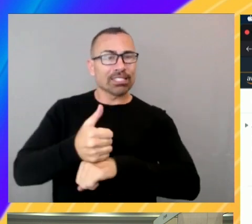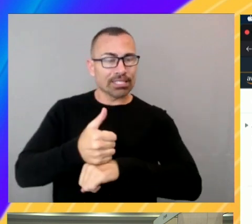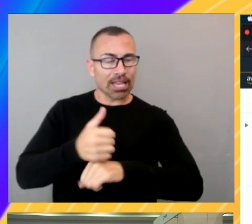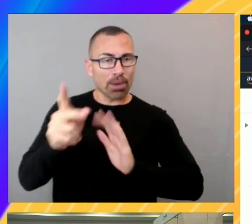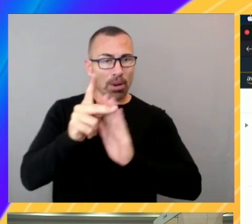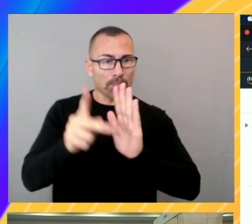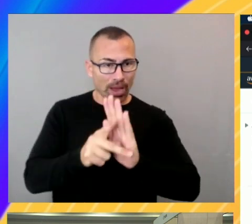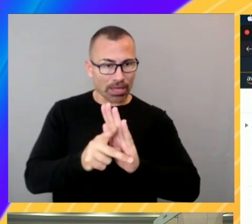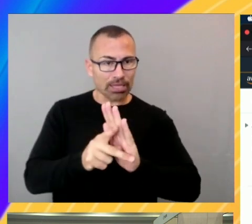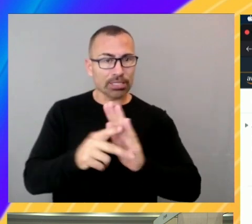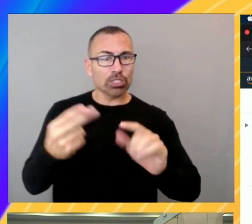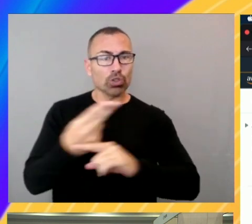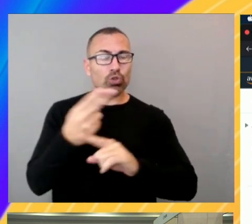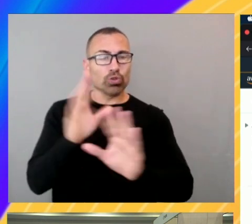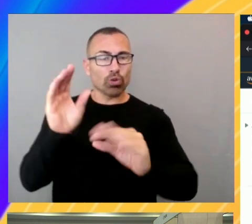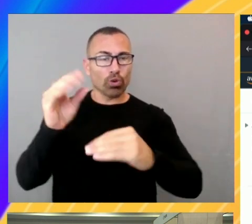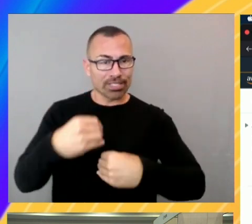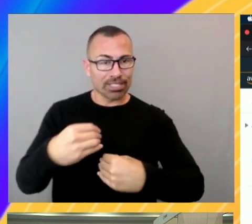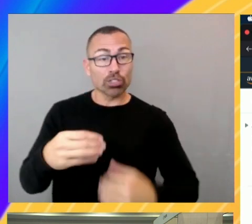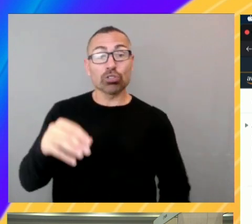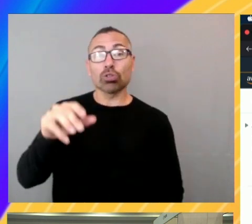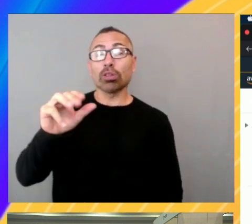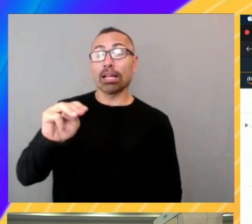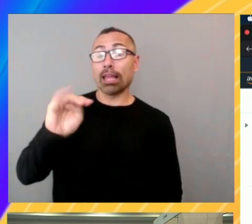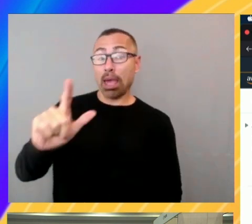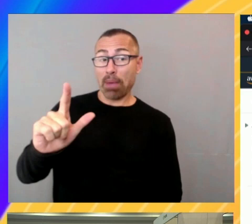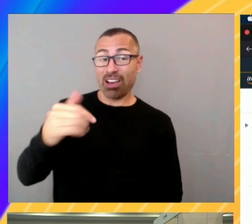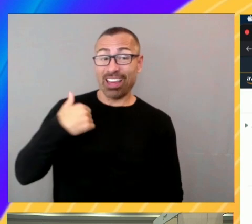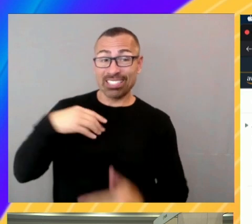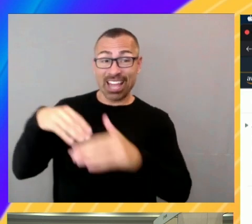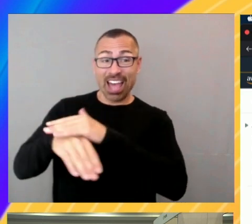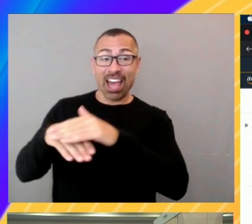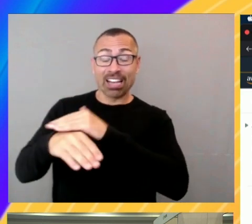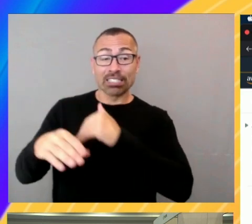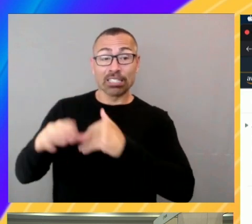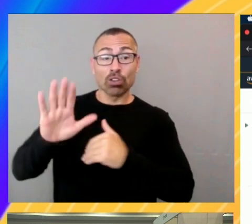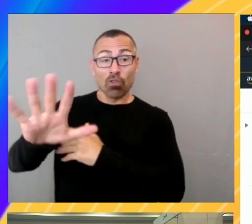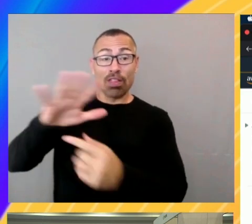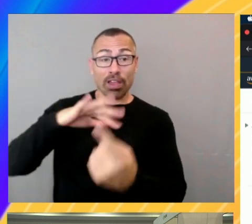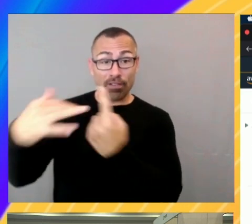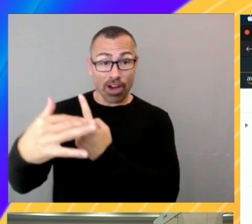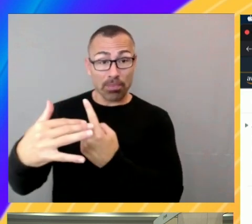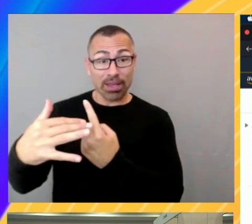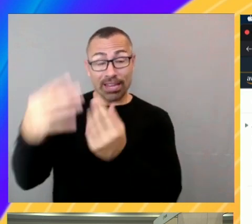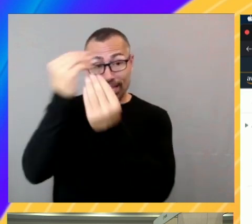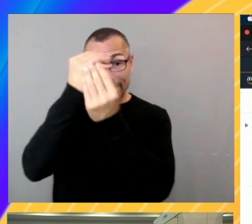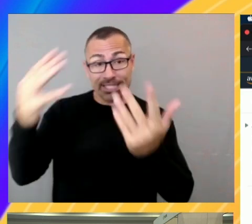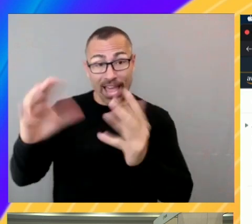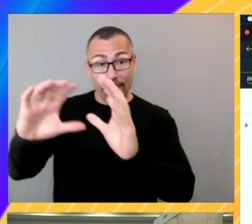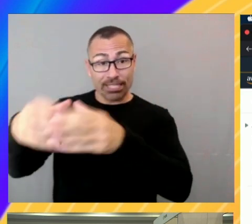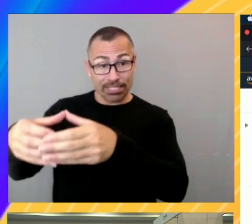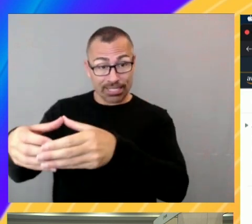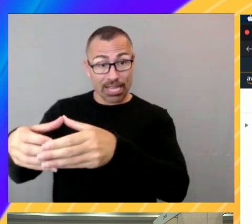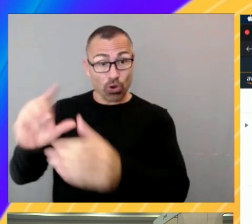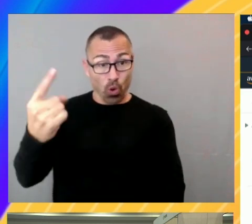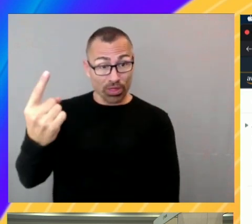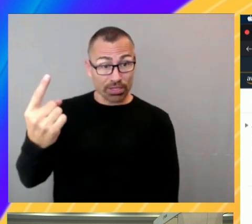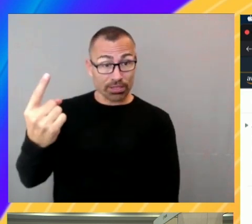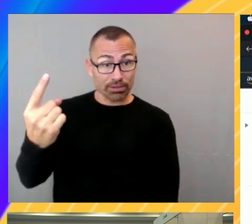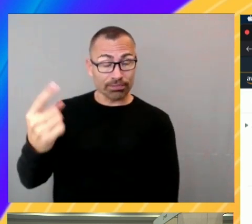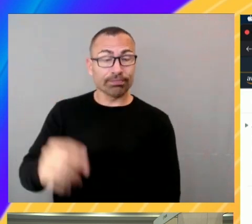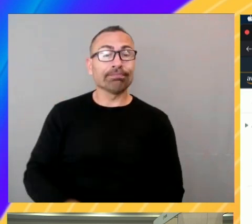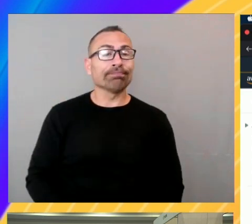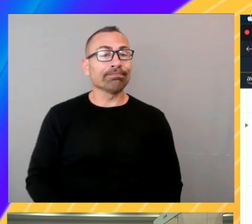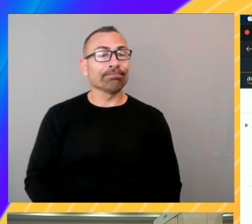administration team has complete access over their environment and sensitive data sets? That's exactly. Yes. And one of the things to note is